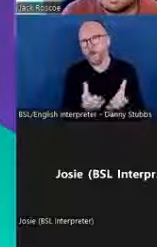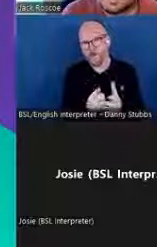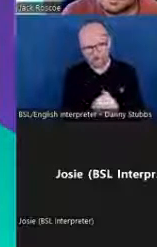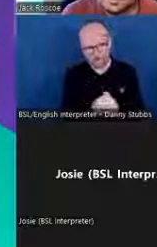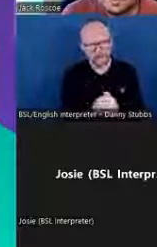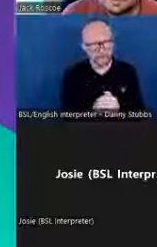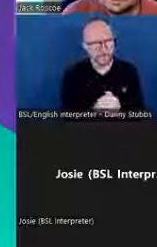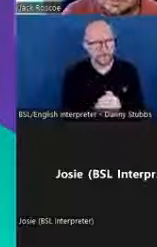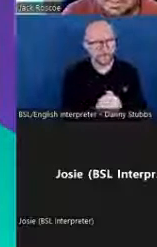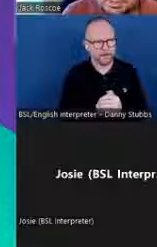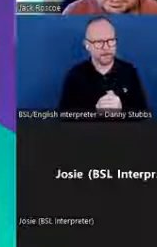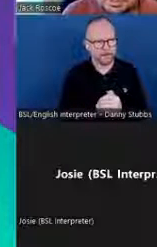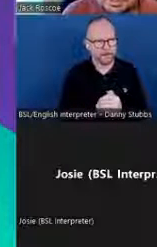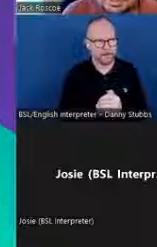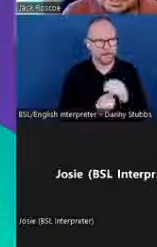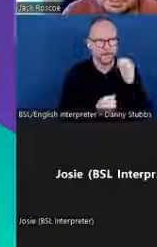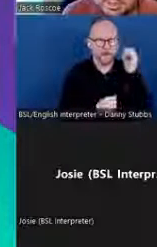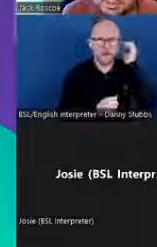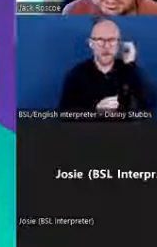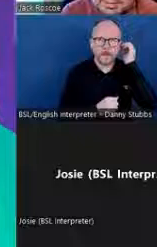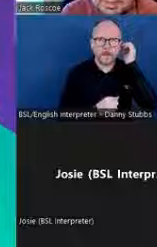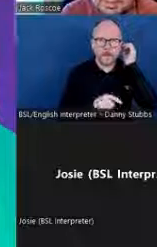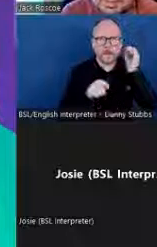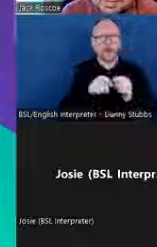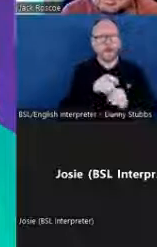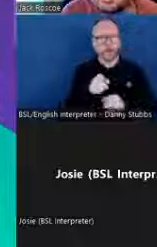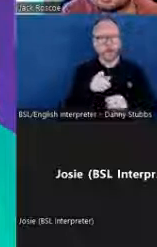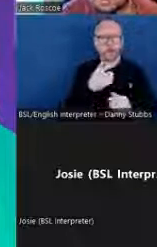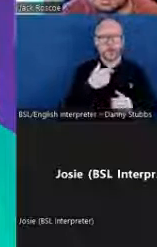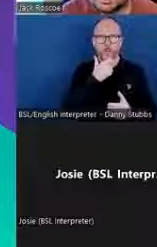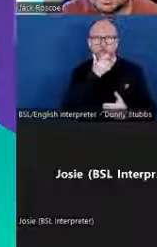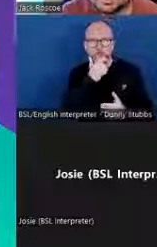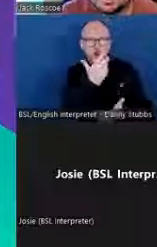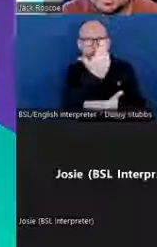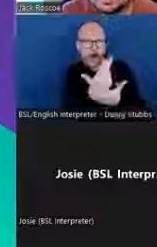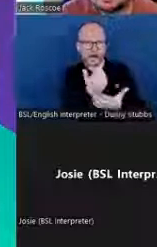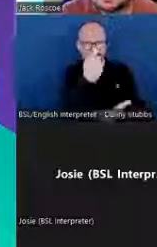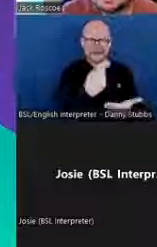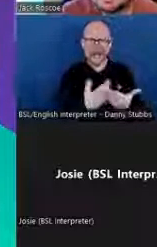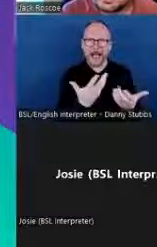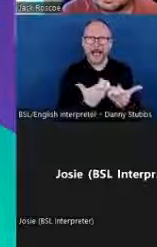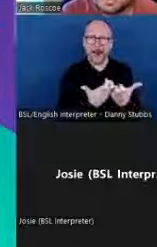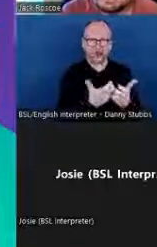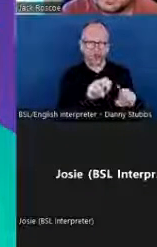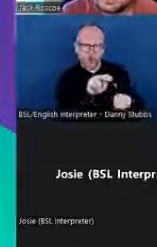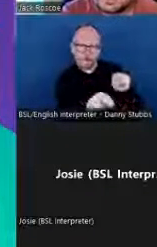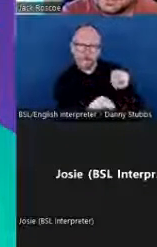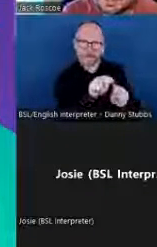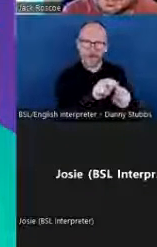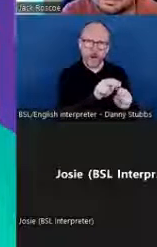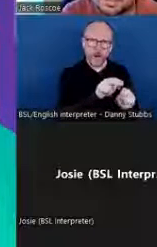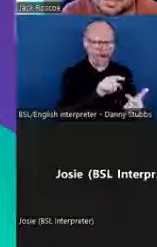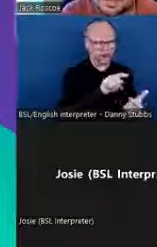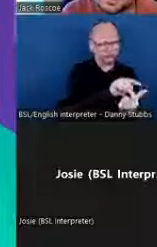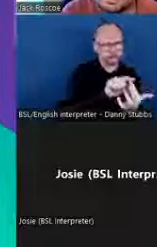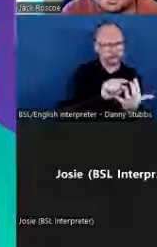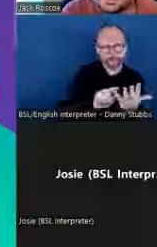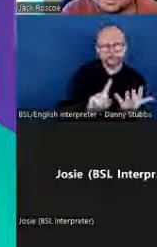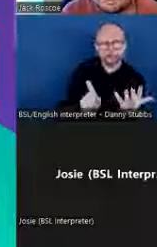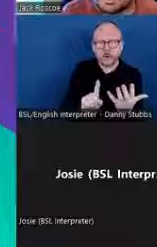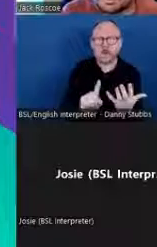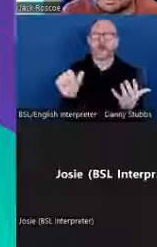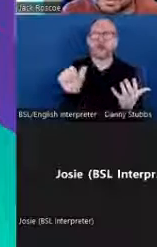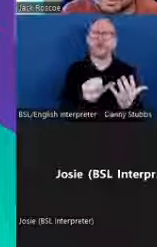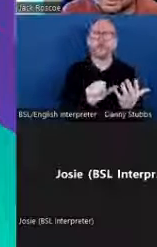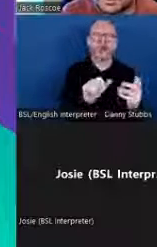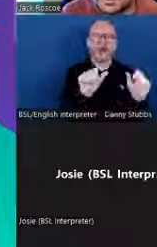So when you're deciding what to measure, the main thing is to have a framework and to plot out your main research objectives. You should